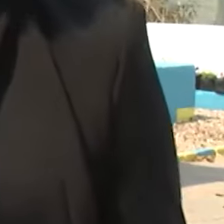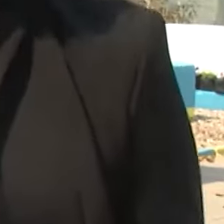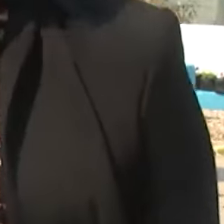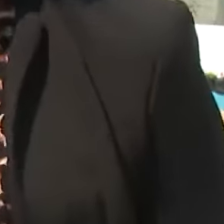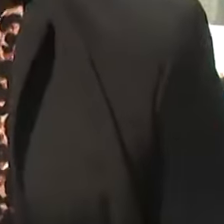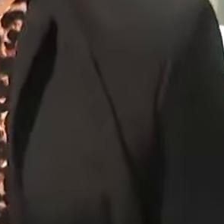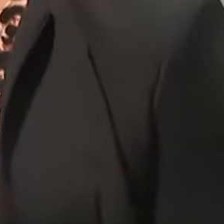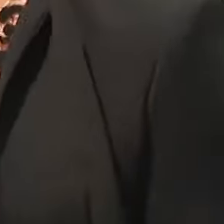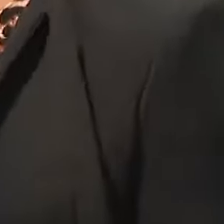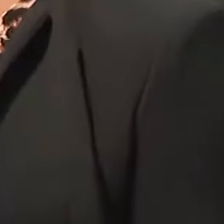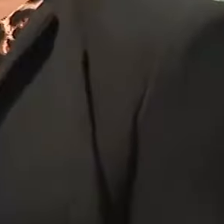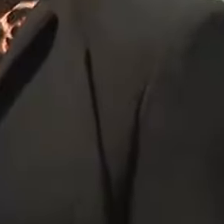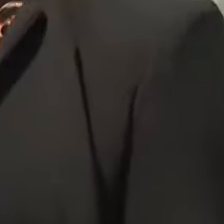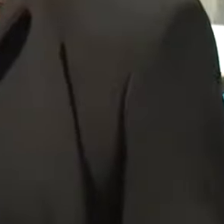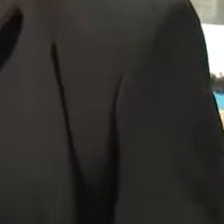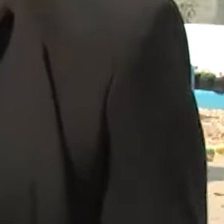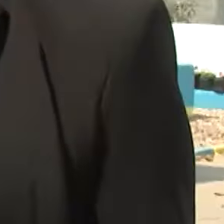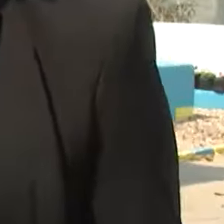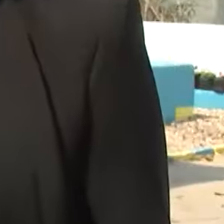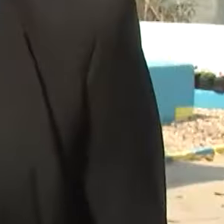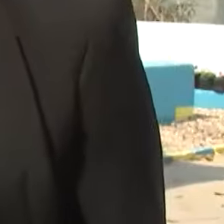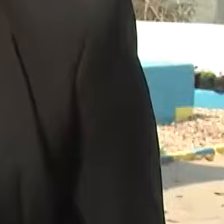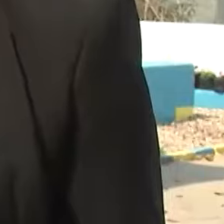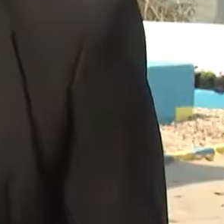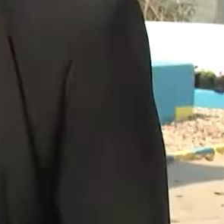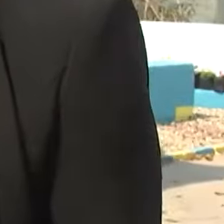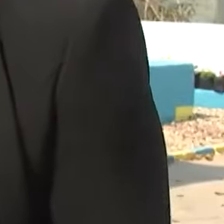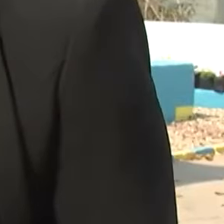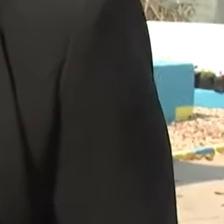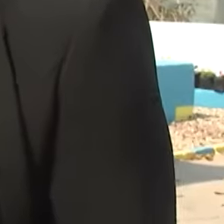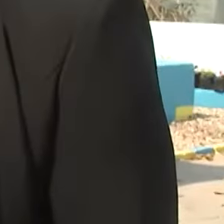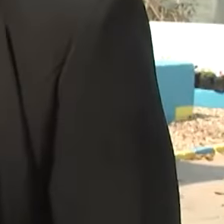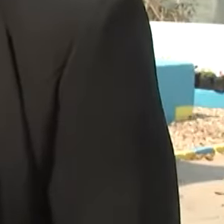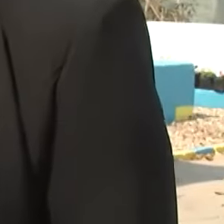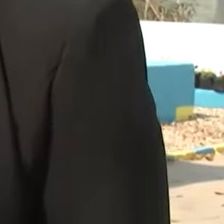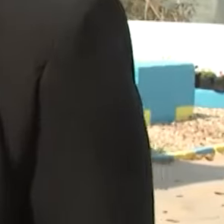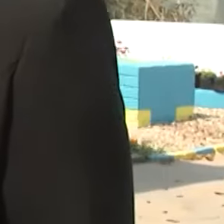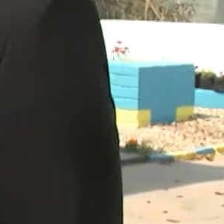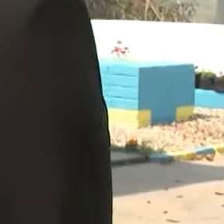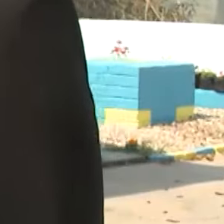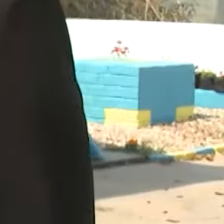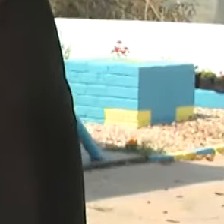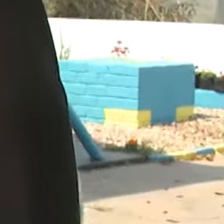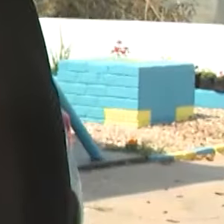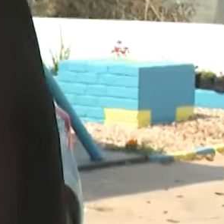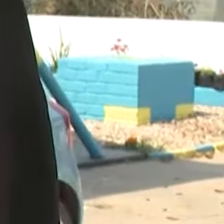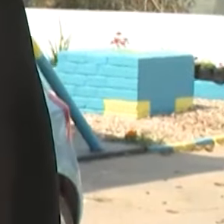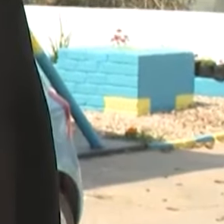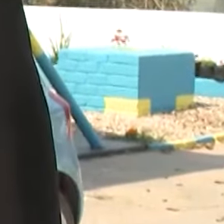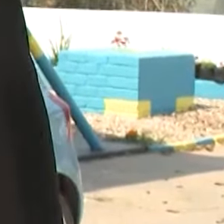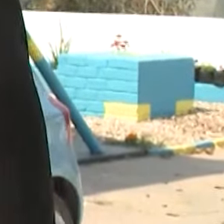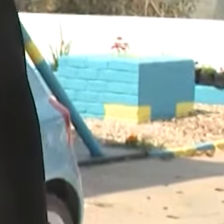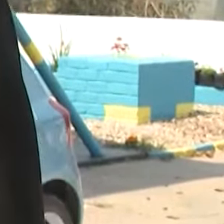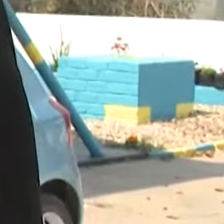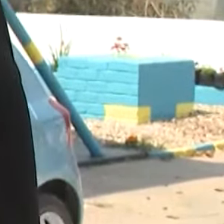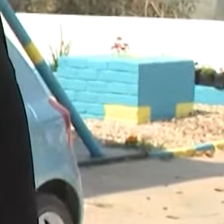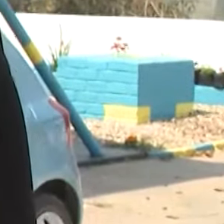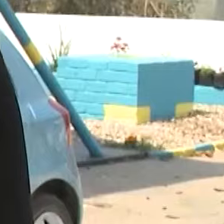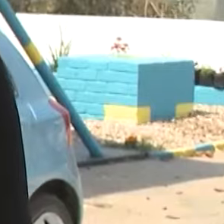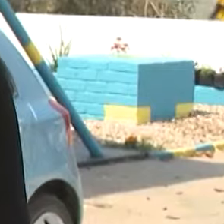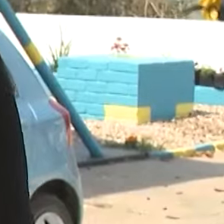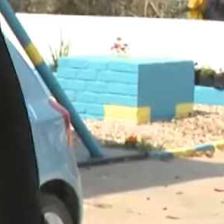final touches. I'm sure by the end of the day, we'll be ready. Yeah, So we have 6